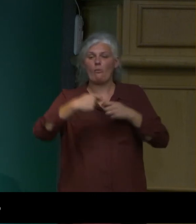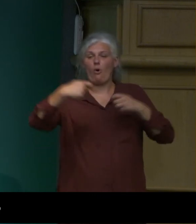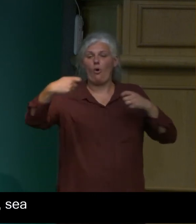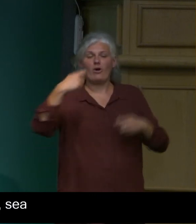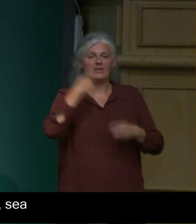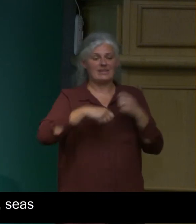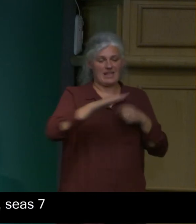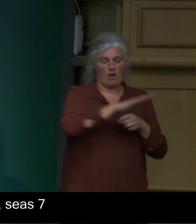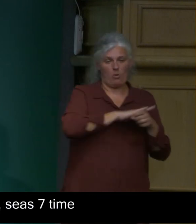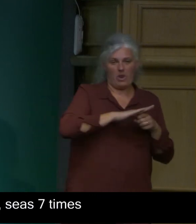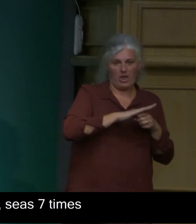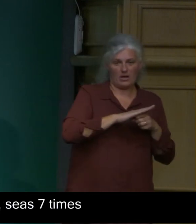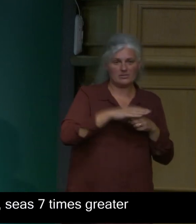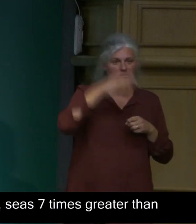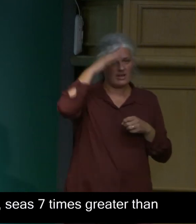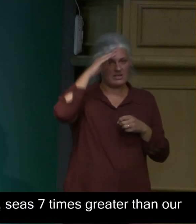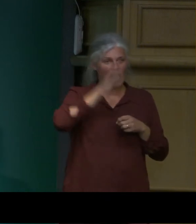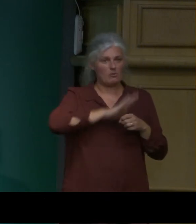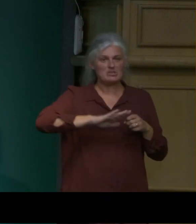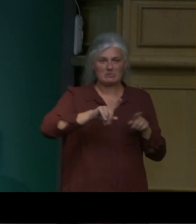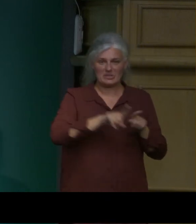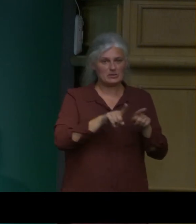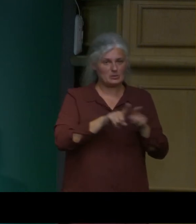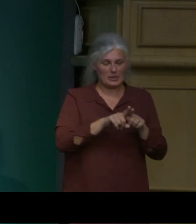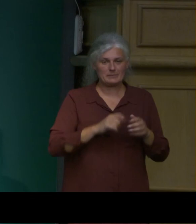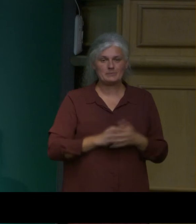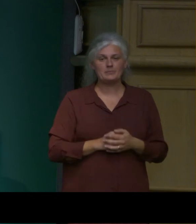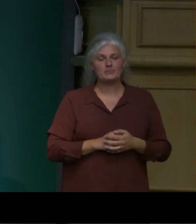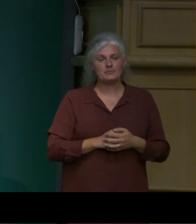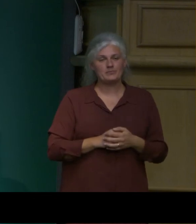mass and airspace as well